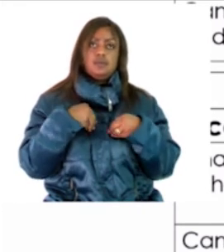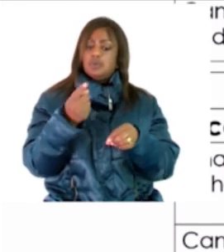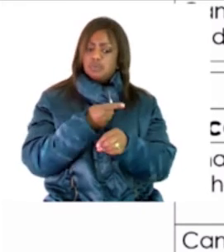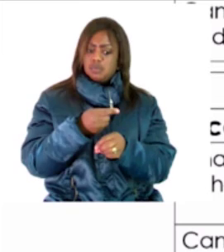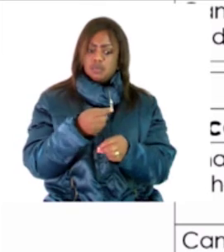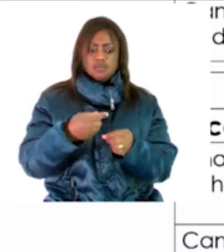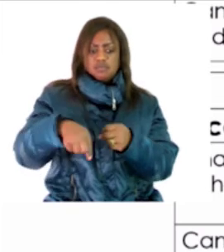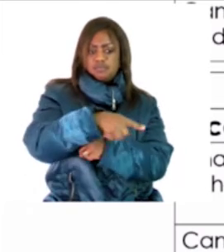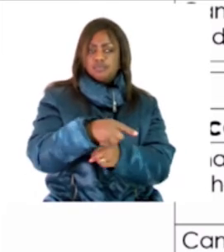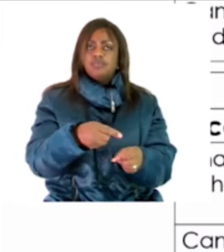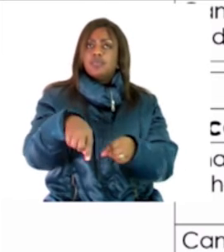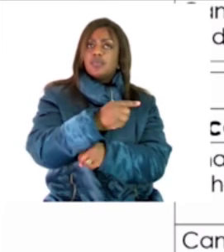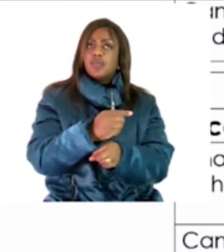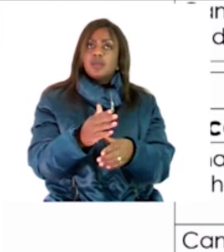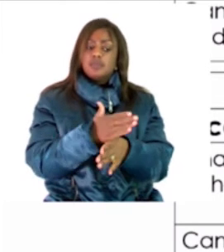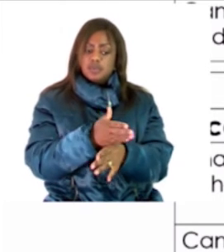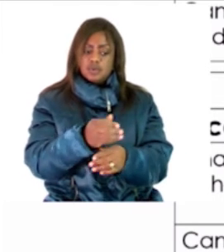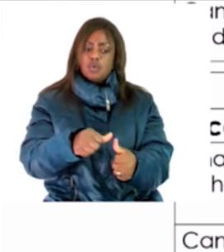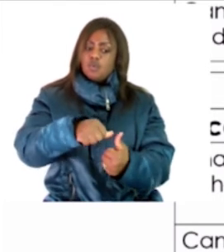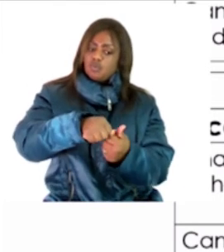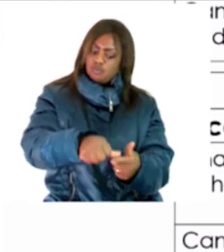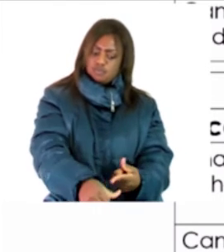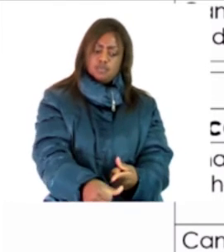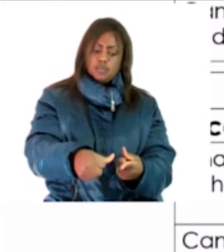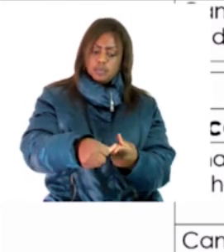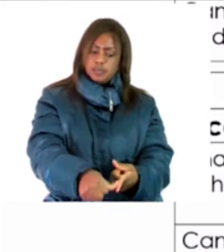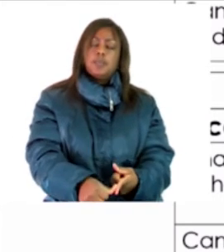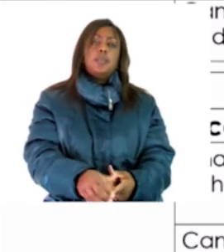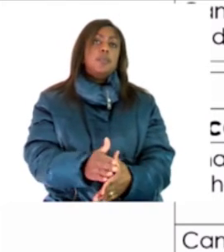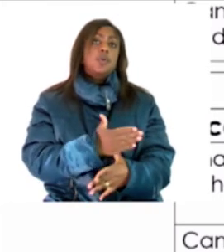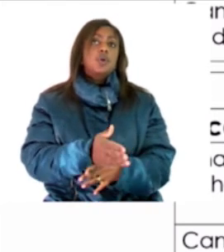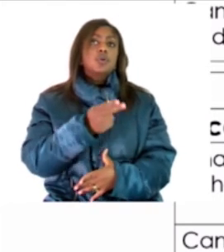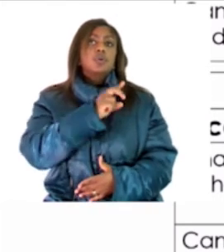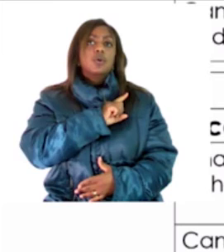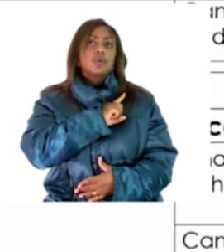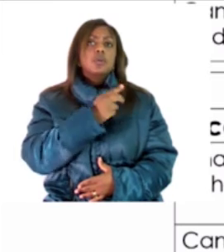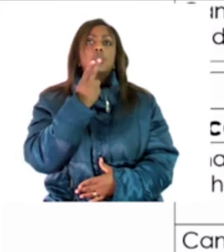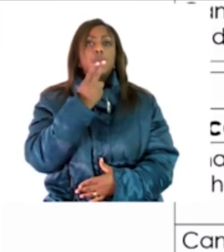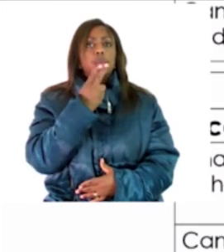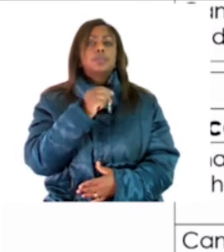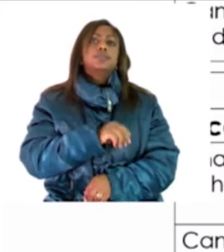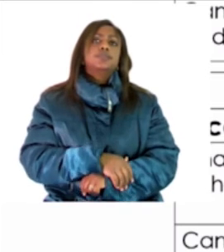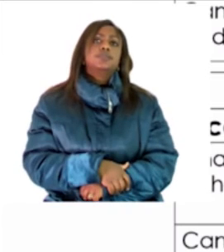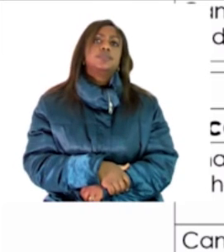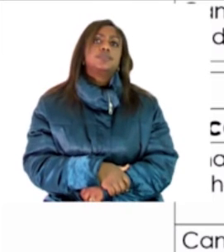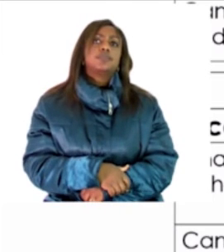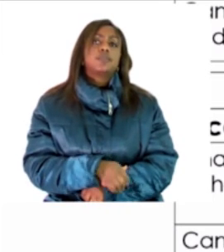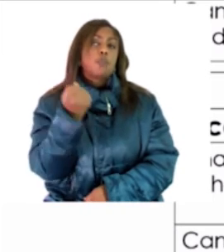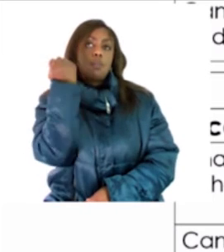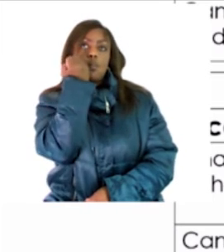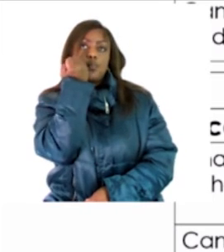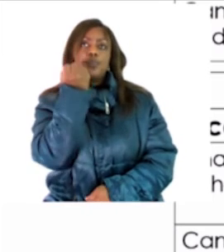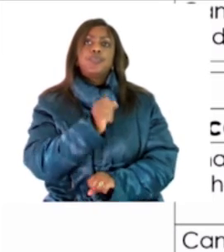or because you smoke, we are going to punish you in this way. Let's look at drugs.